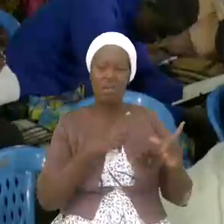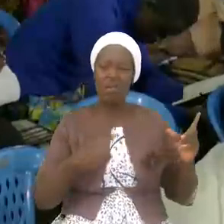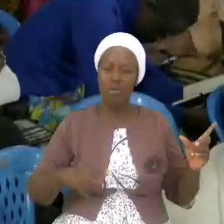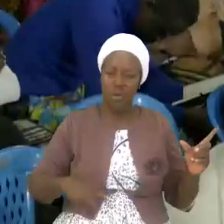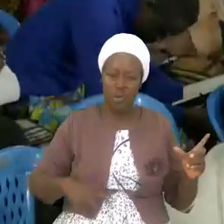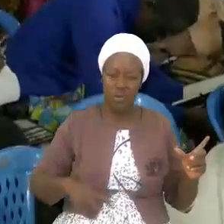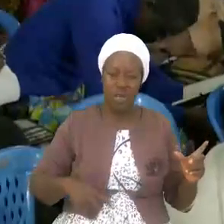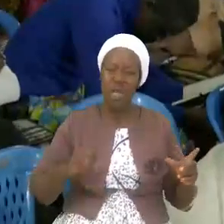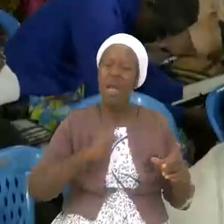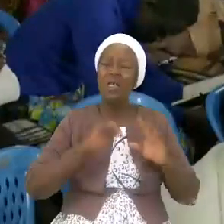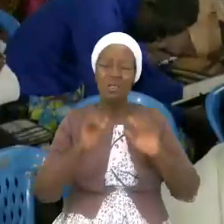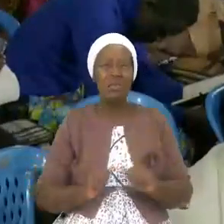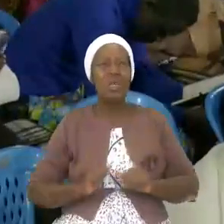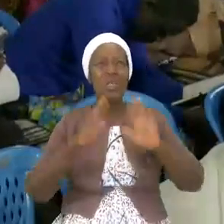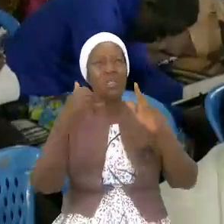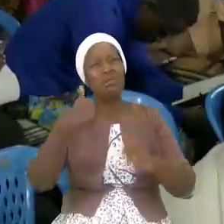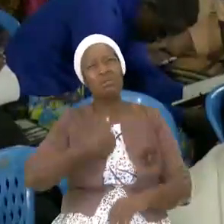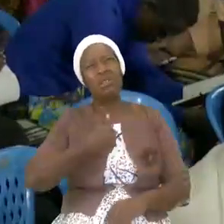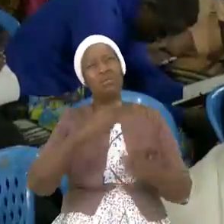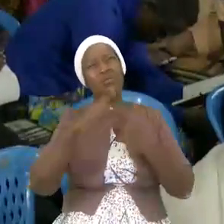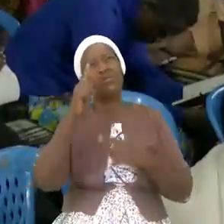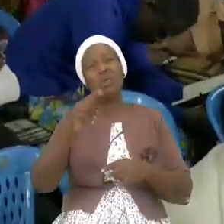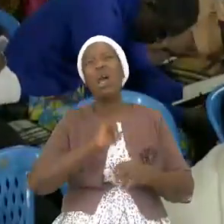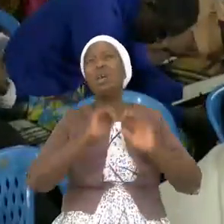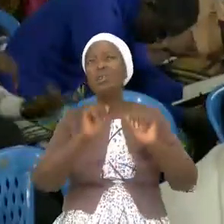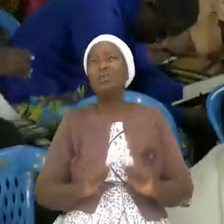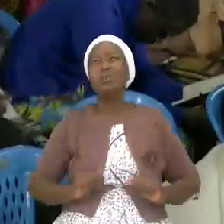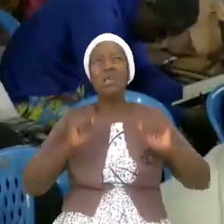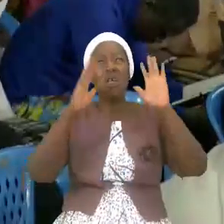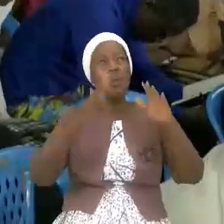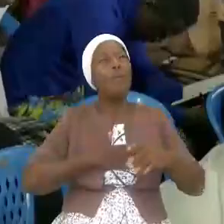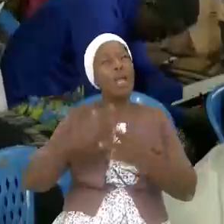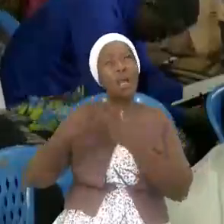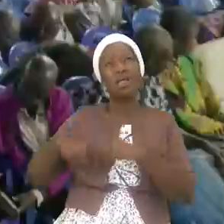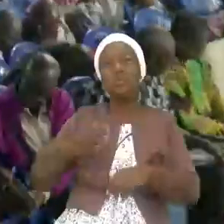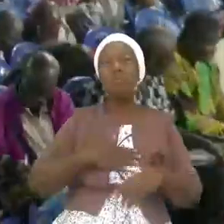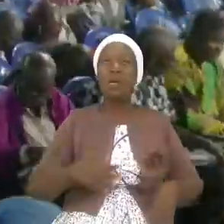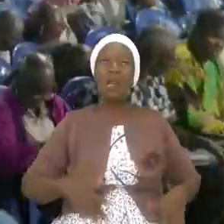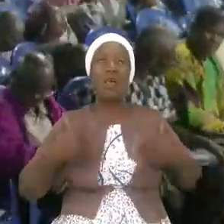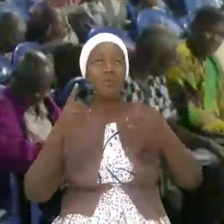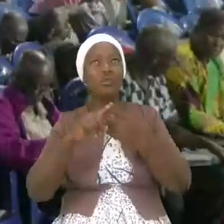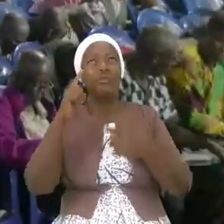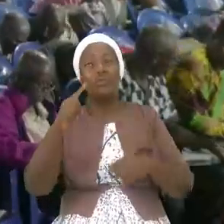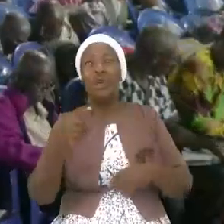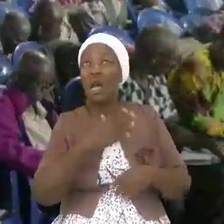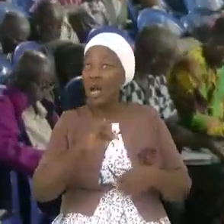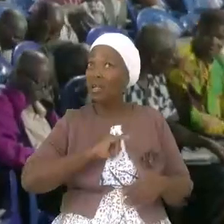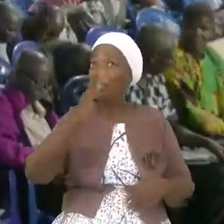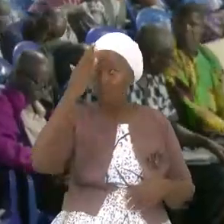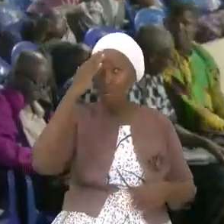my heart, my life to you. I know with my present life,